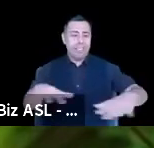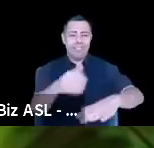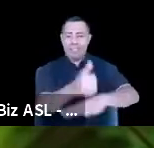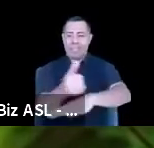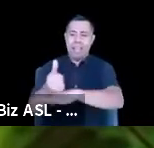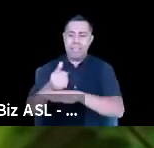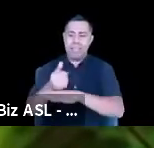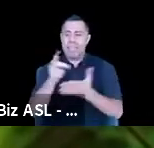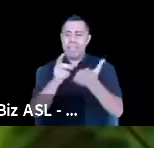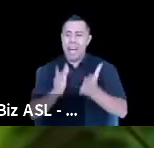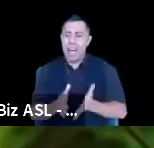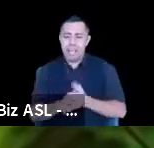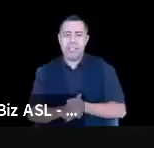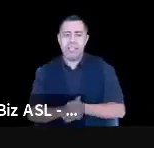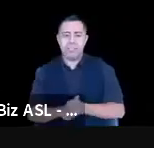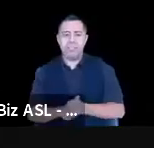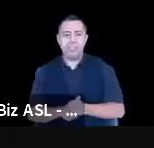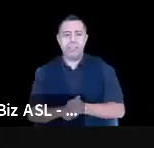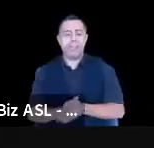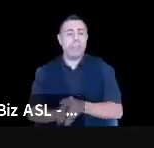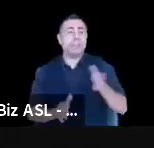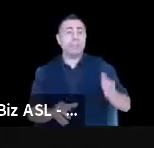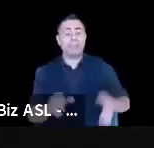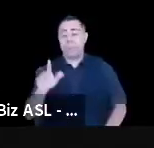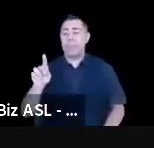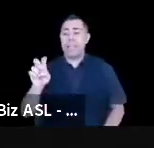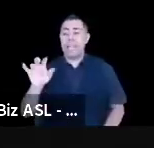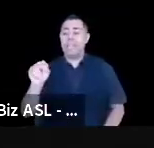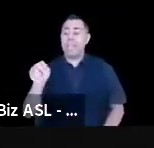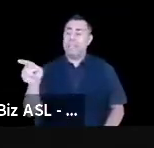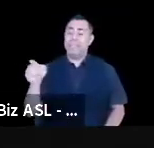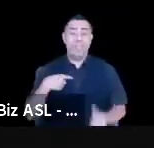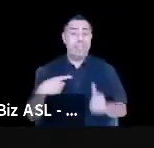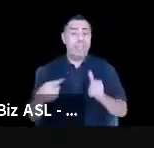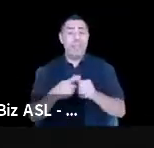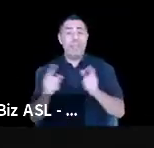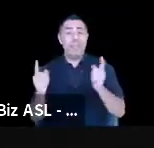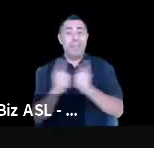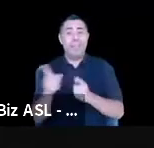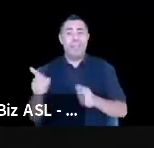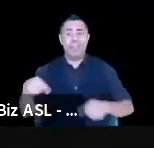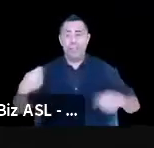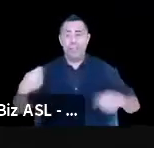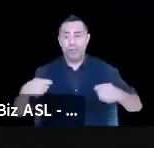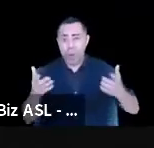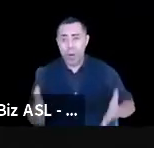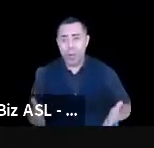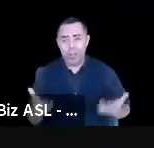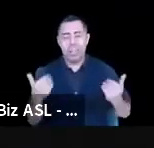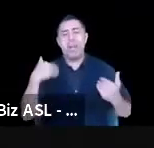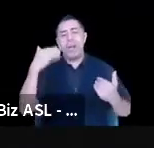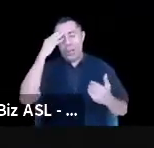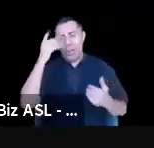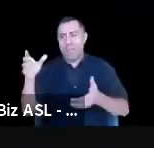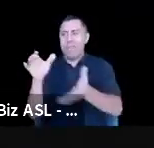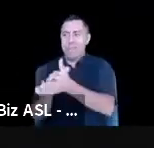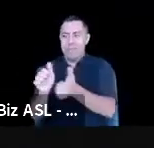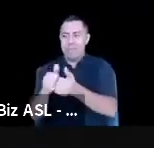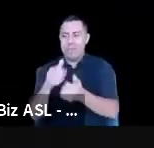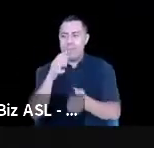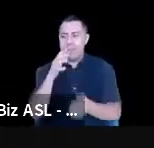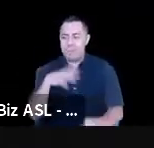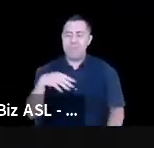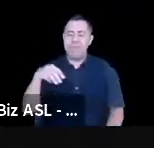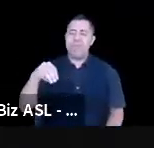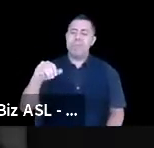Kevin, I first knew him as a drummer. I've known him as the husband of Muriel. I've known him as before he was the husband of Muriel,